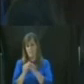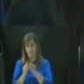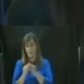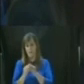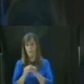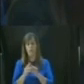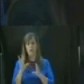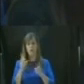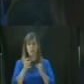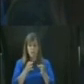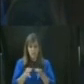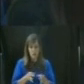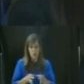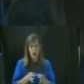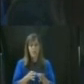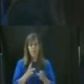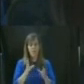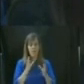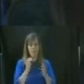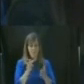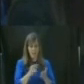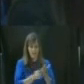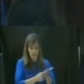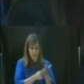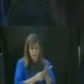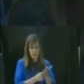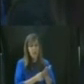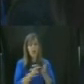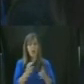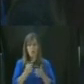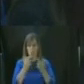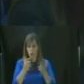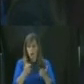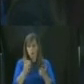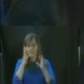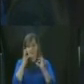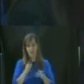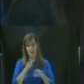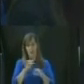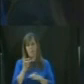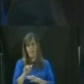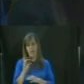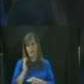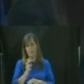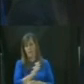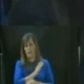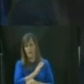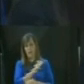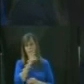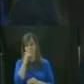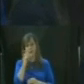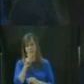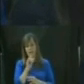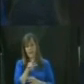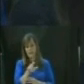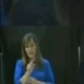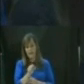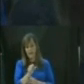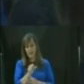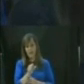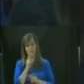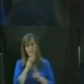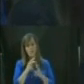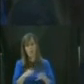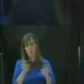of discussions and specifically listing recommendations decided upon by the committee. Because the details of frank discussions provide